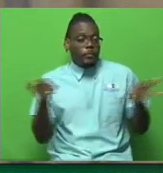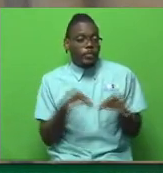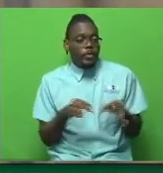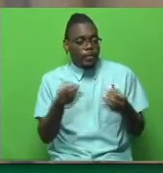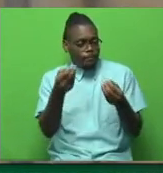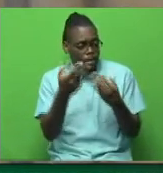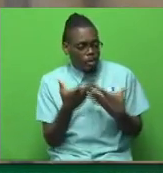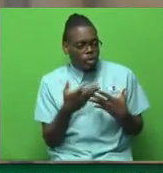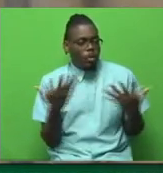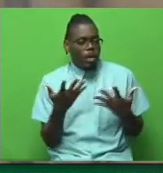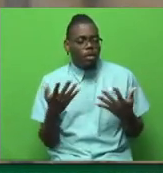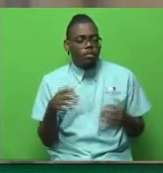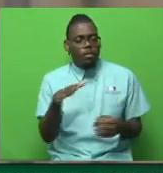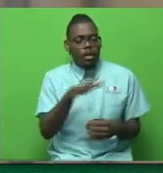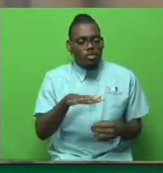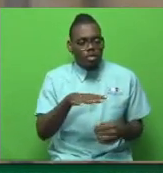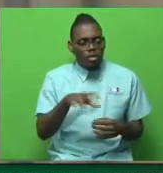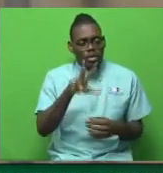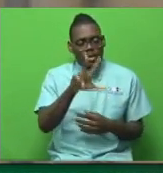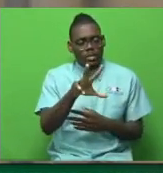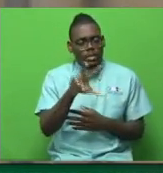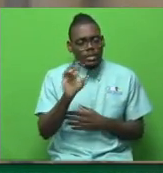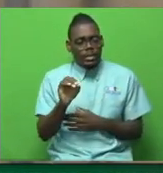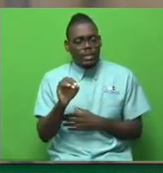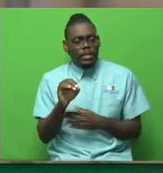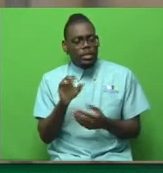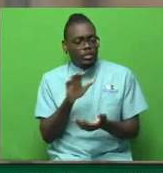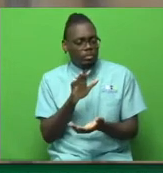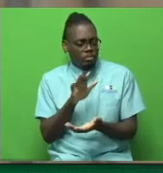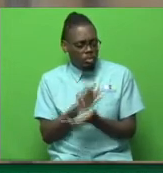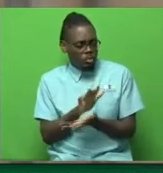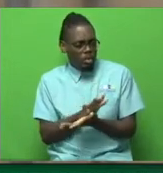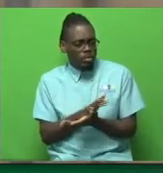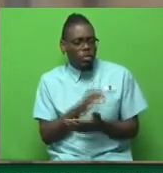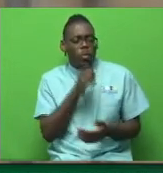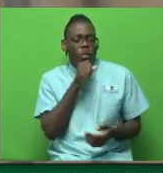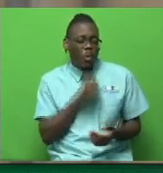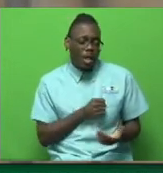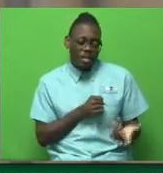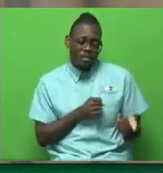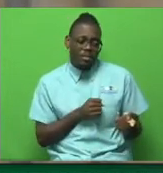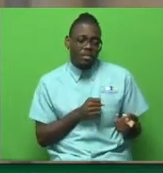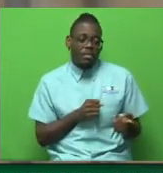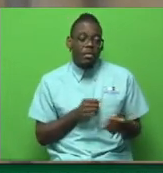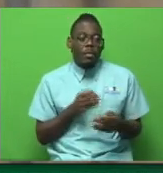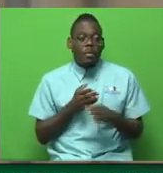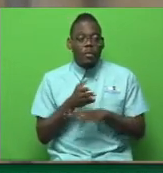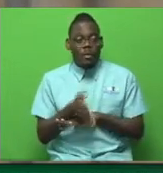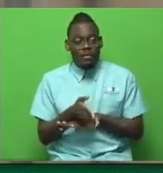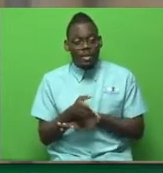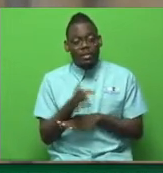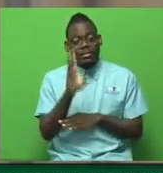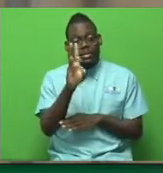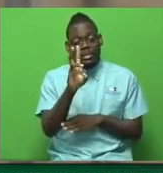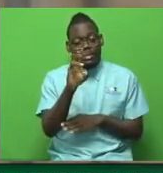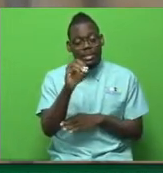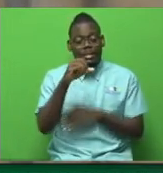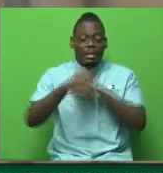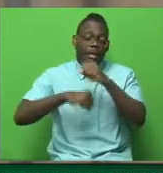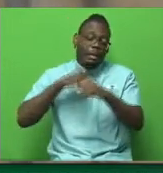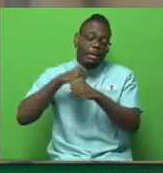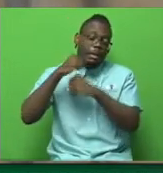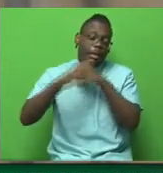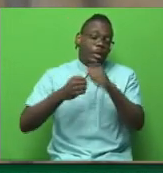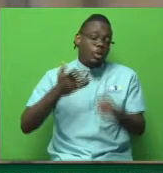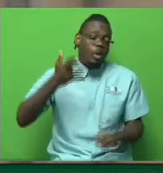percent of schools I'm more than 60 years old 42 percent of primary schools 18 of secondary schools more than 60 years